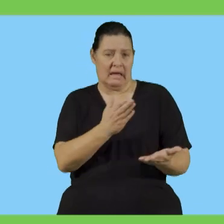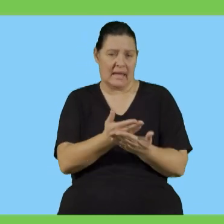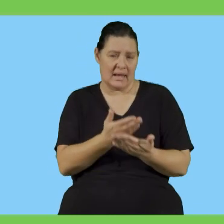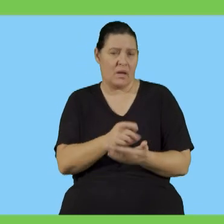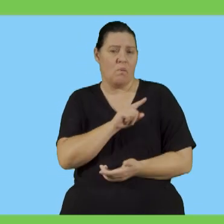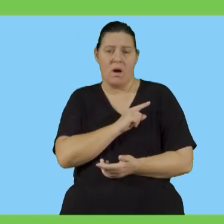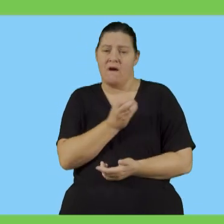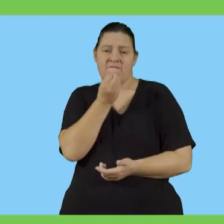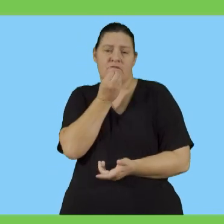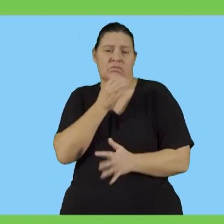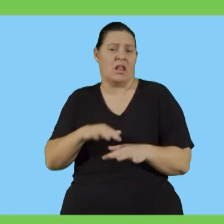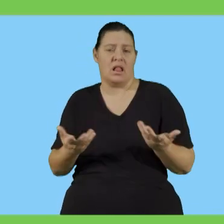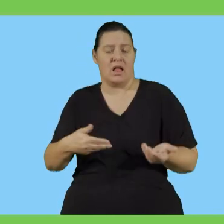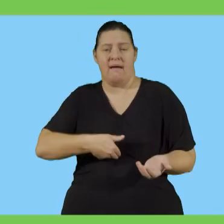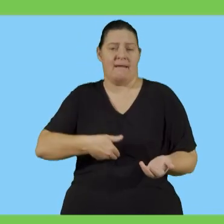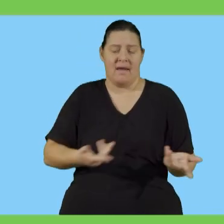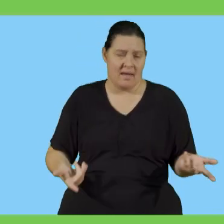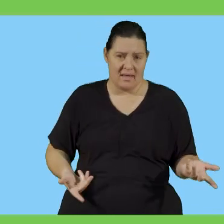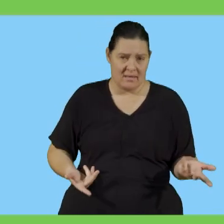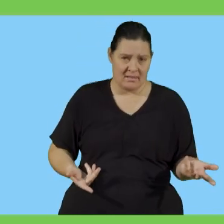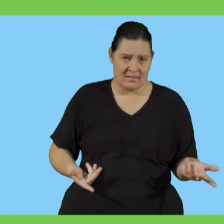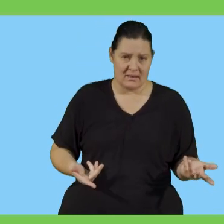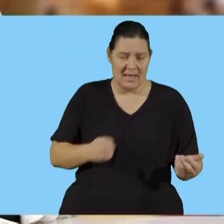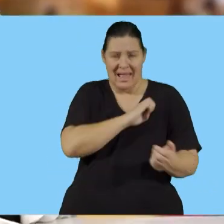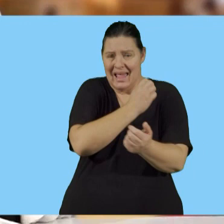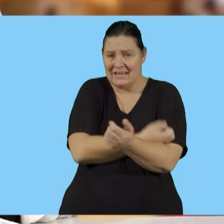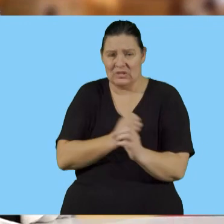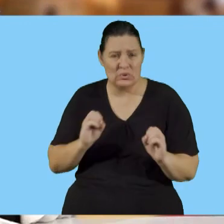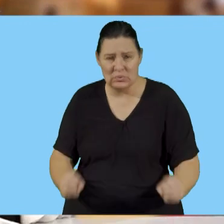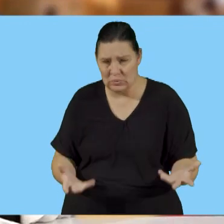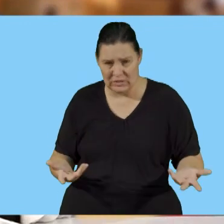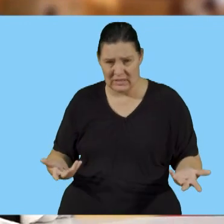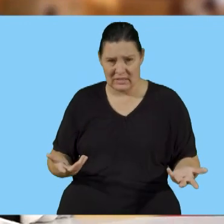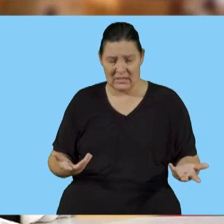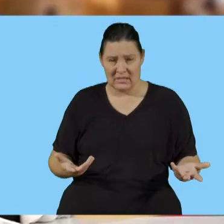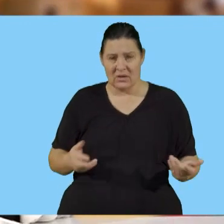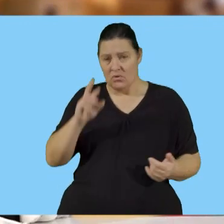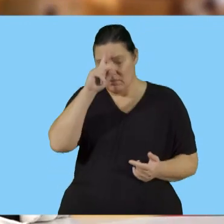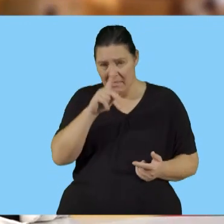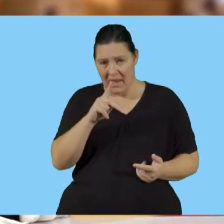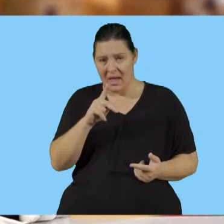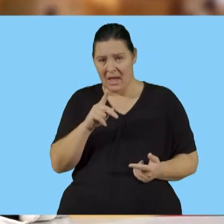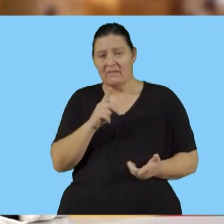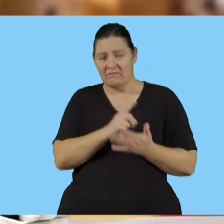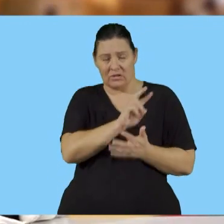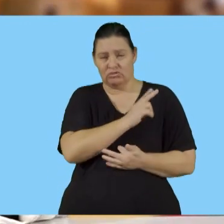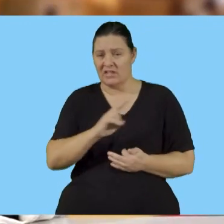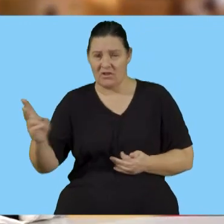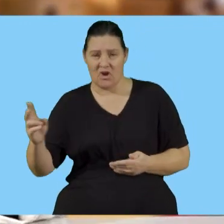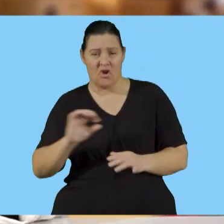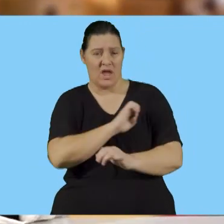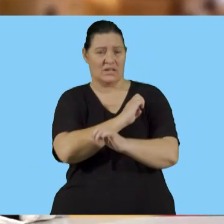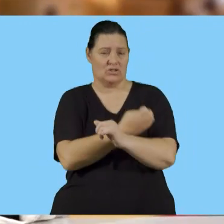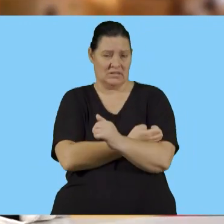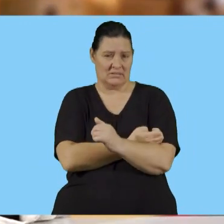potentially die, because if you have no food, no nutrition. No nutrition, no energy. Remember, this lesson is about the transfer